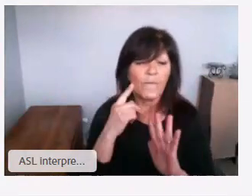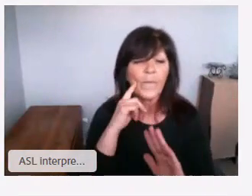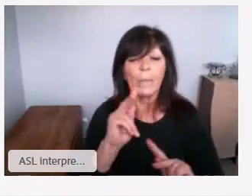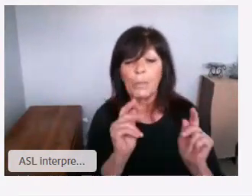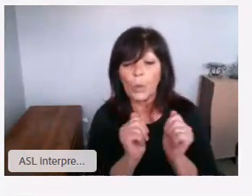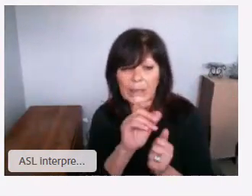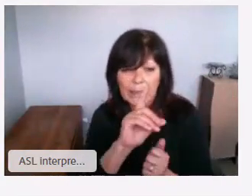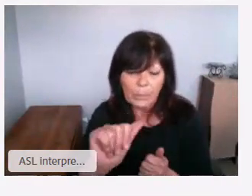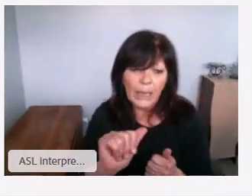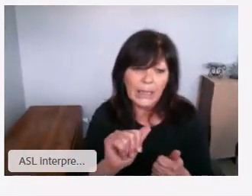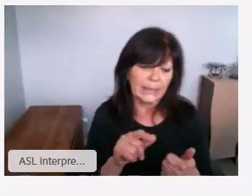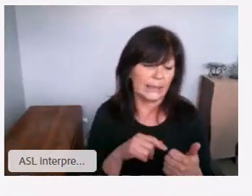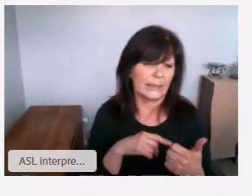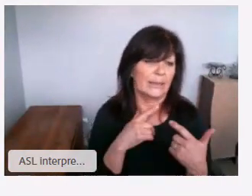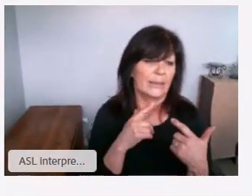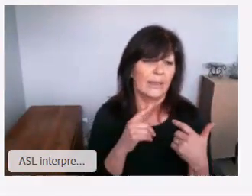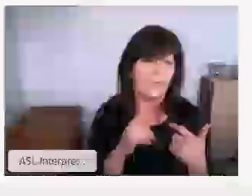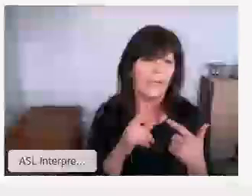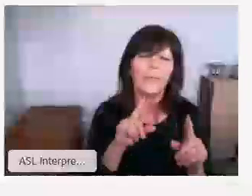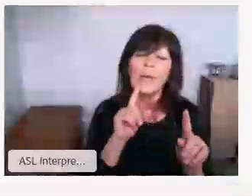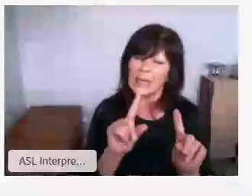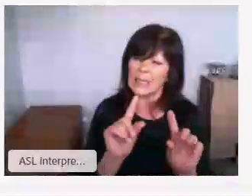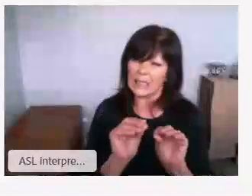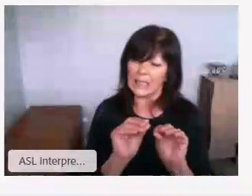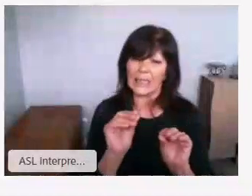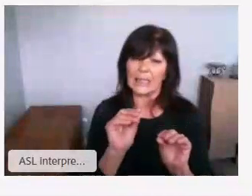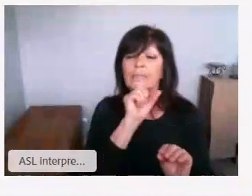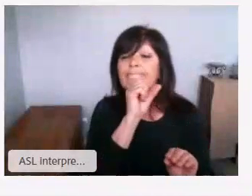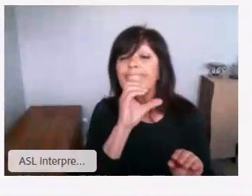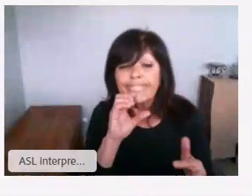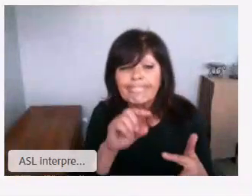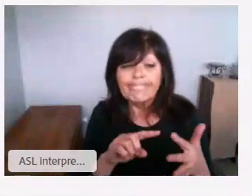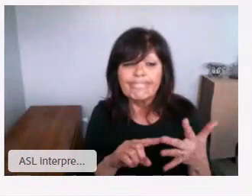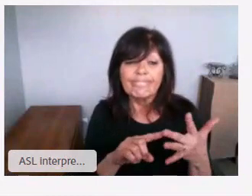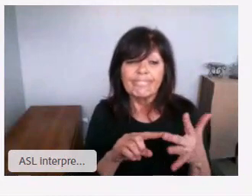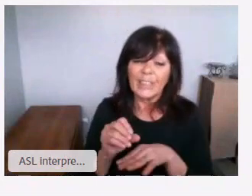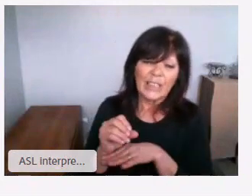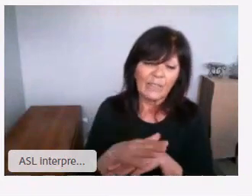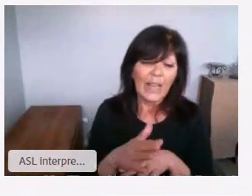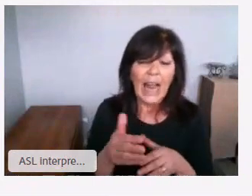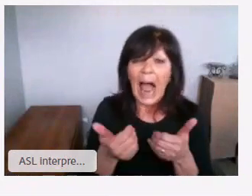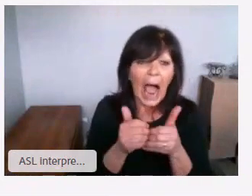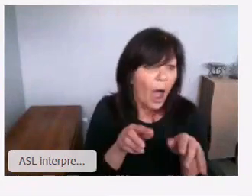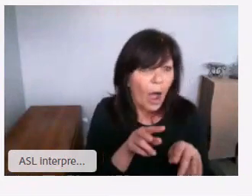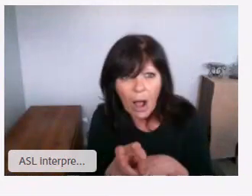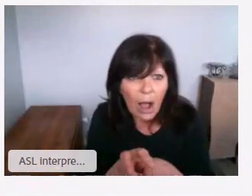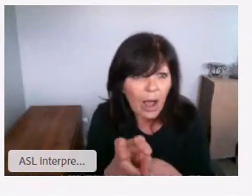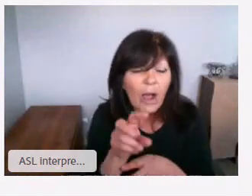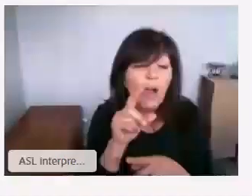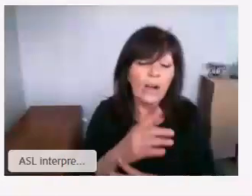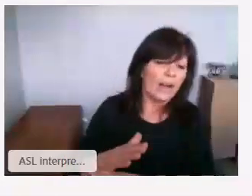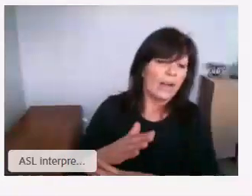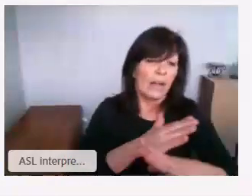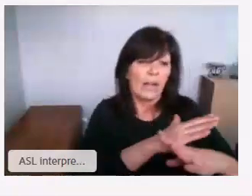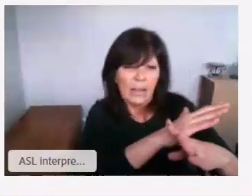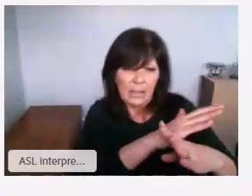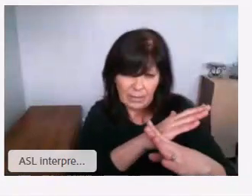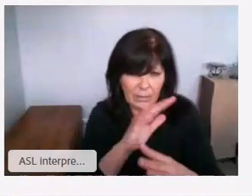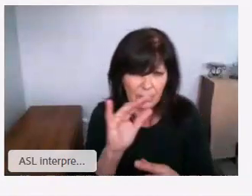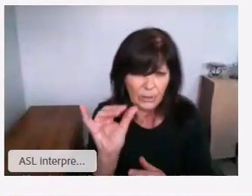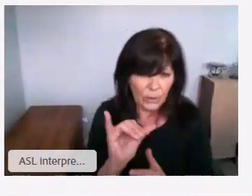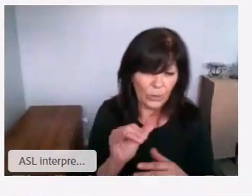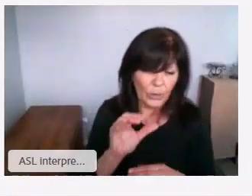disabilities. Like elevator outages that affect trip planning and wayfinding, or obstructions in sidewalk condition,